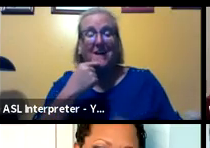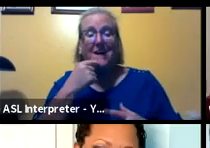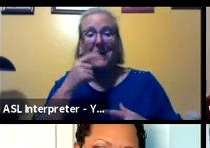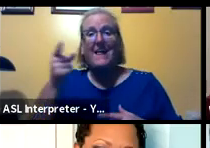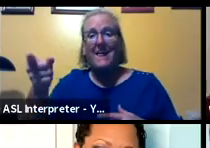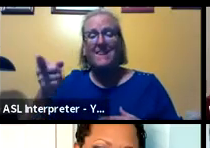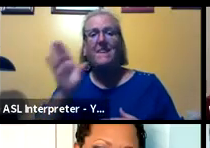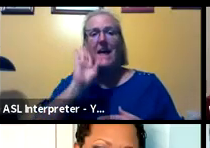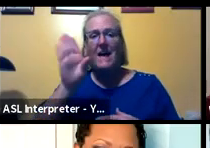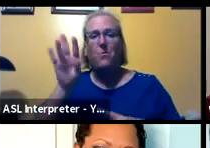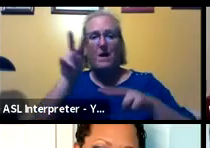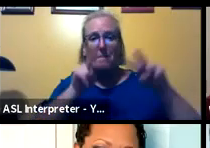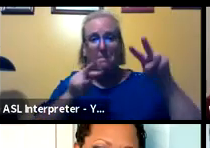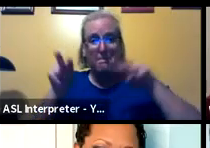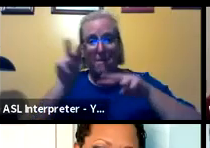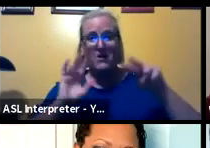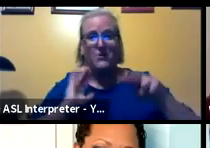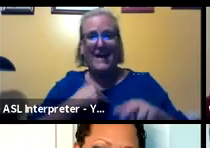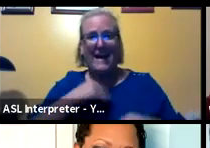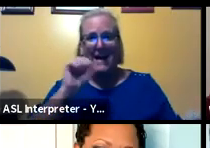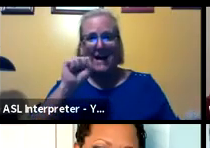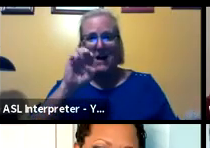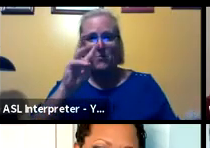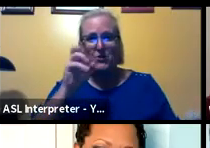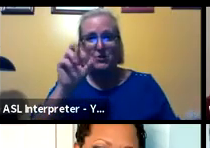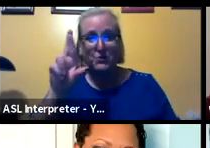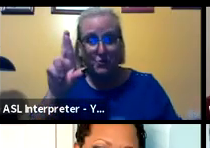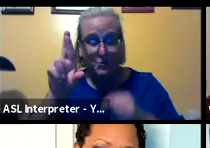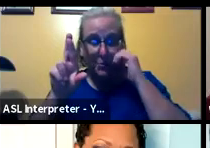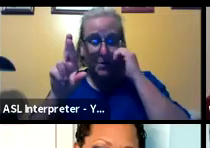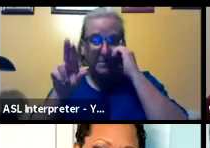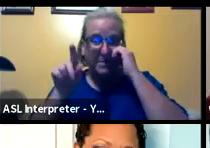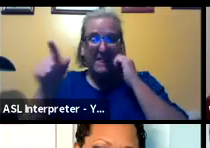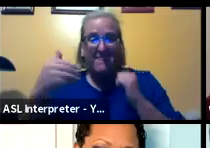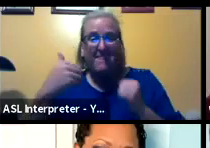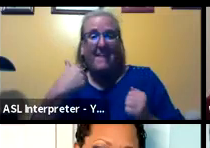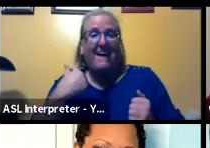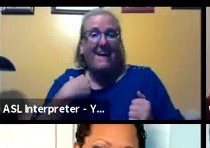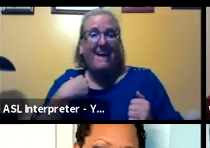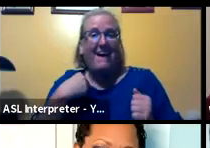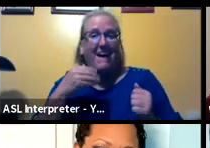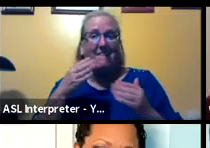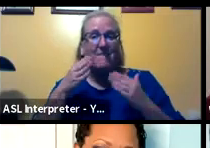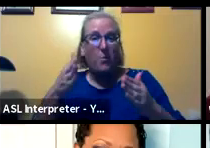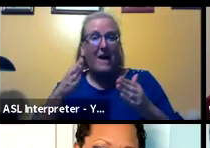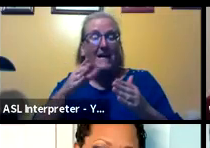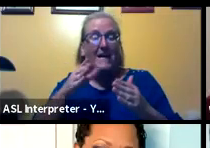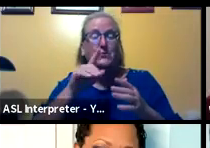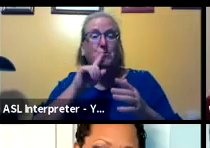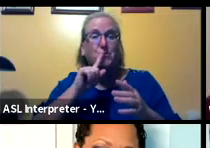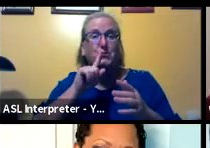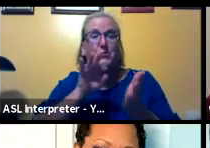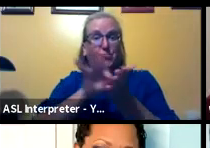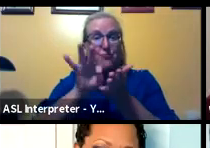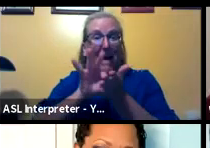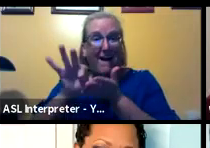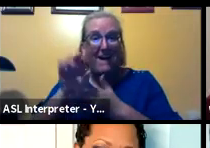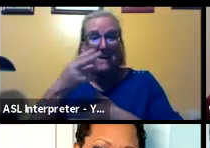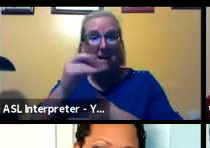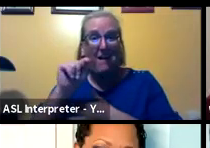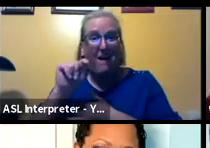be monitoring our sewers, that they have a way to actually track hotspots